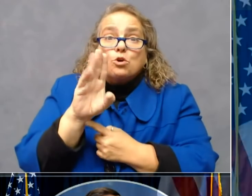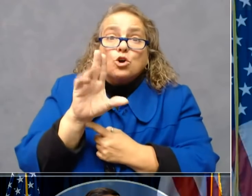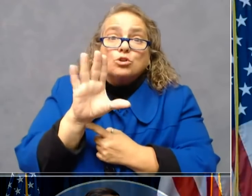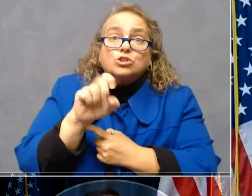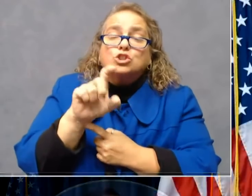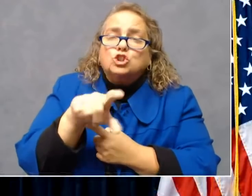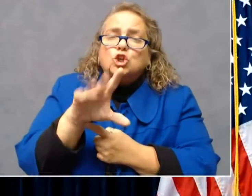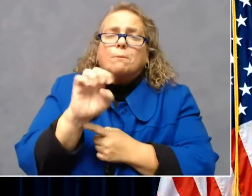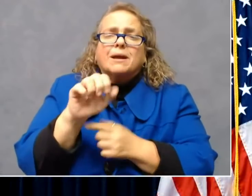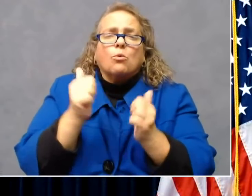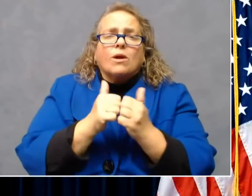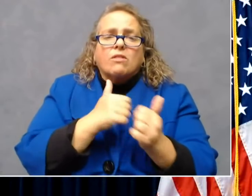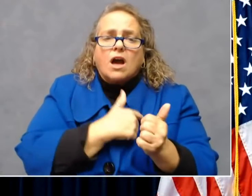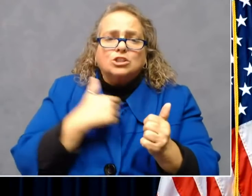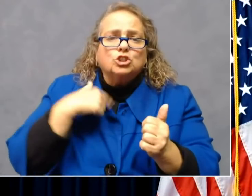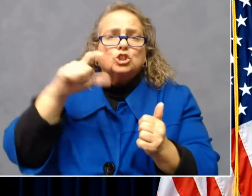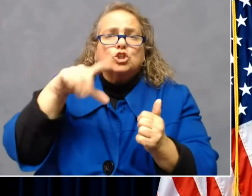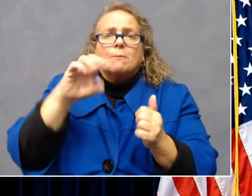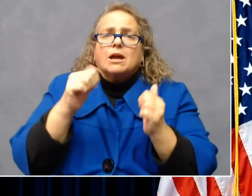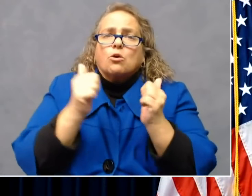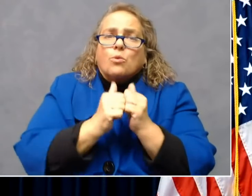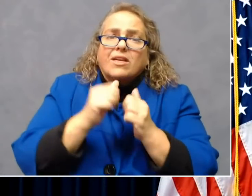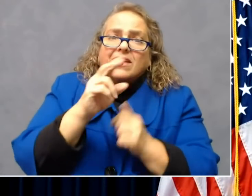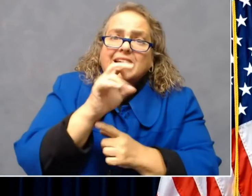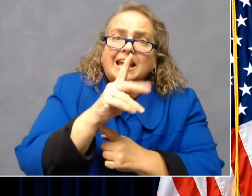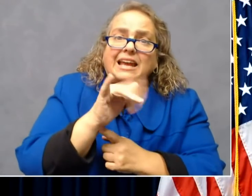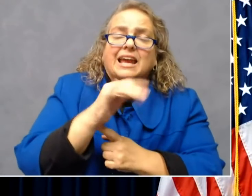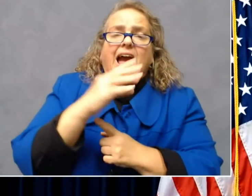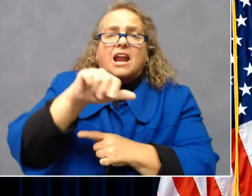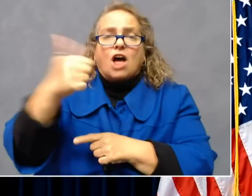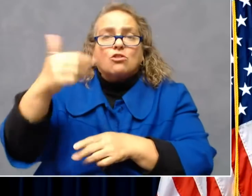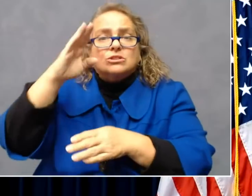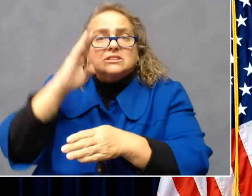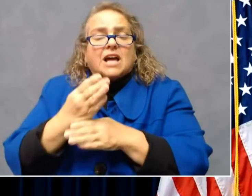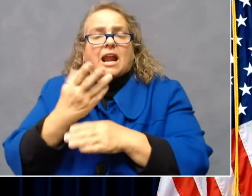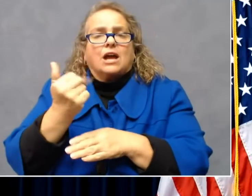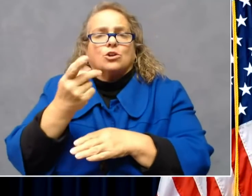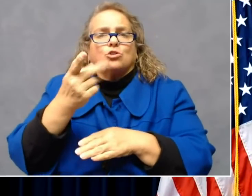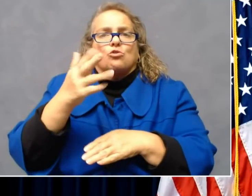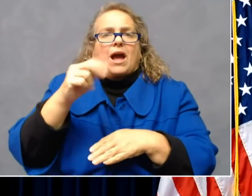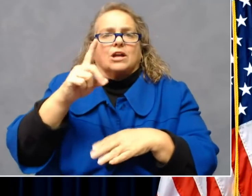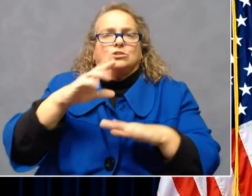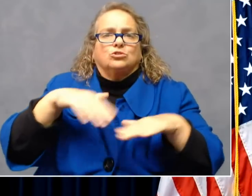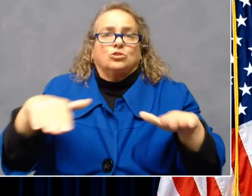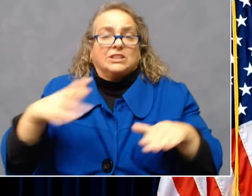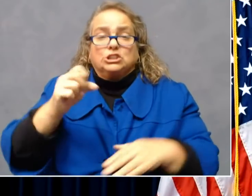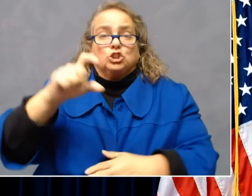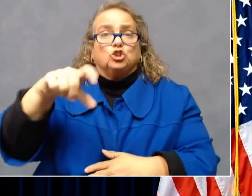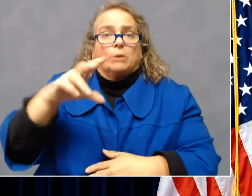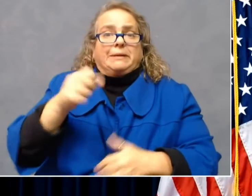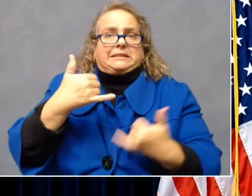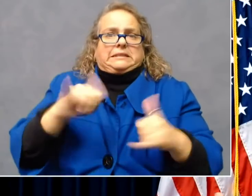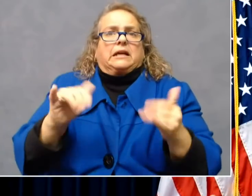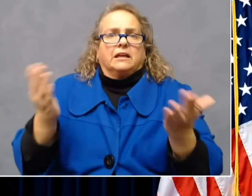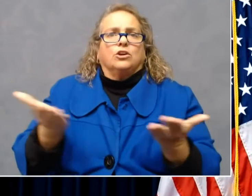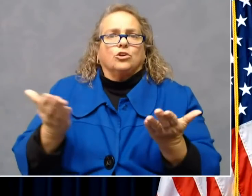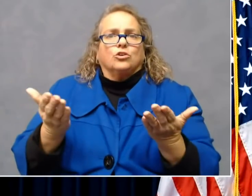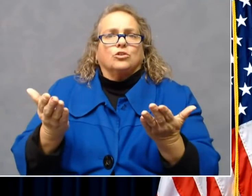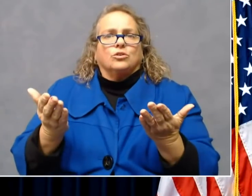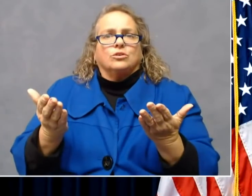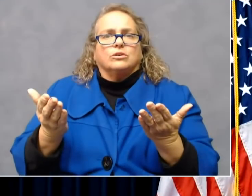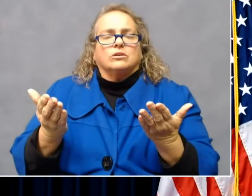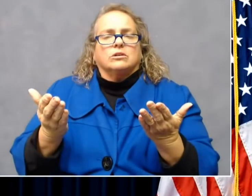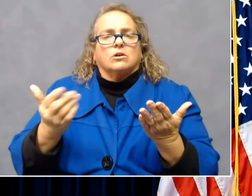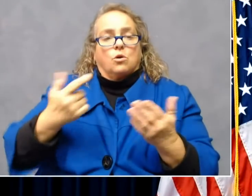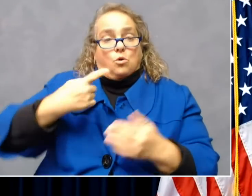Chris. He should still be with his other son and his grandchildren. We all have a duty to protect one another, to